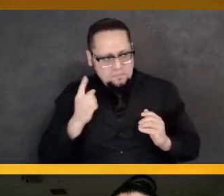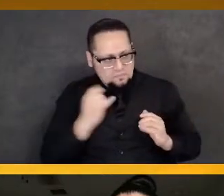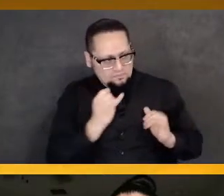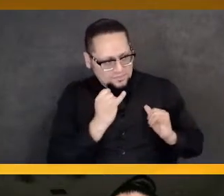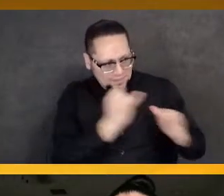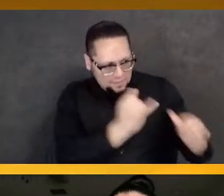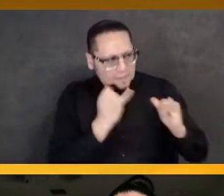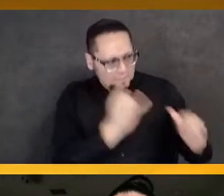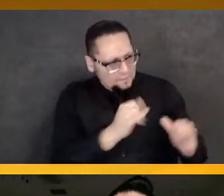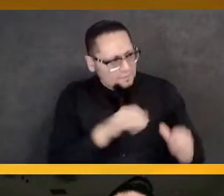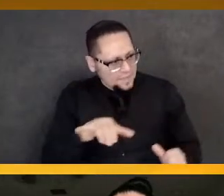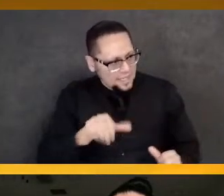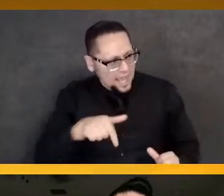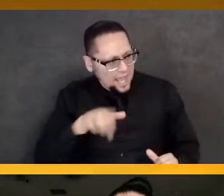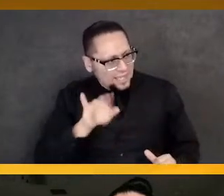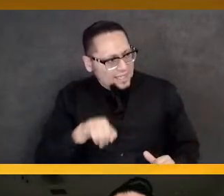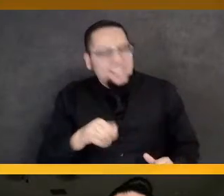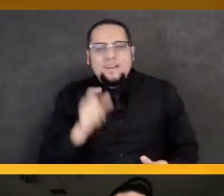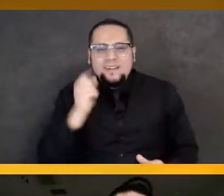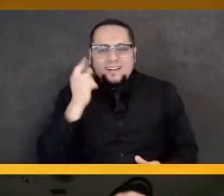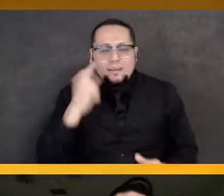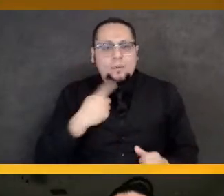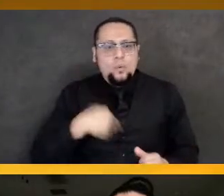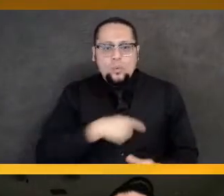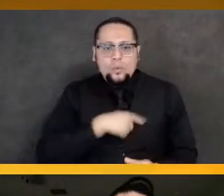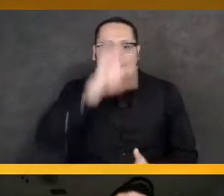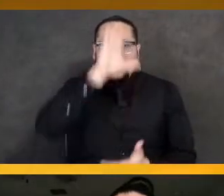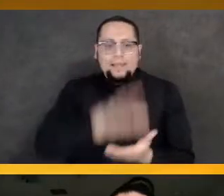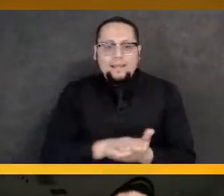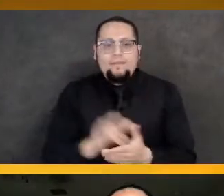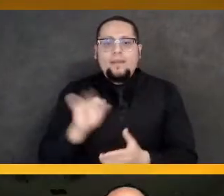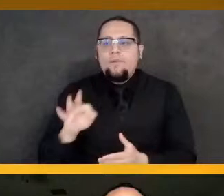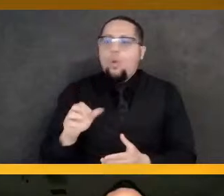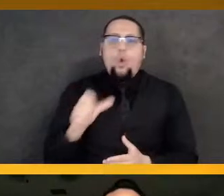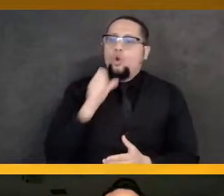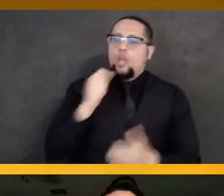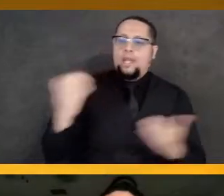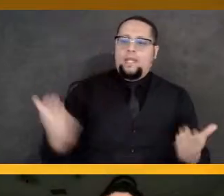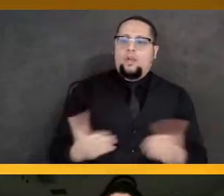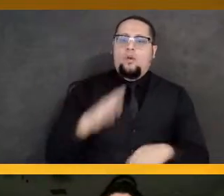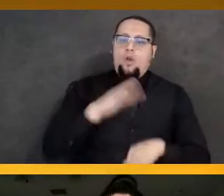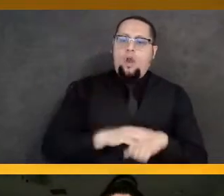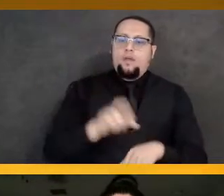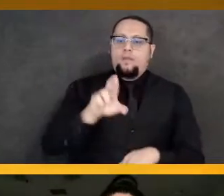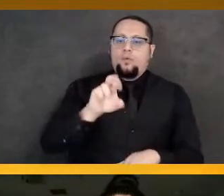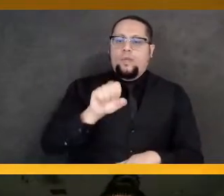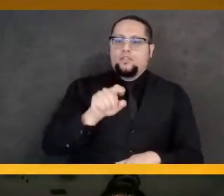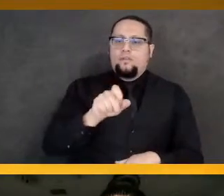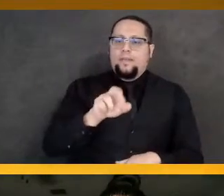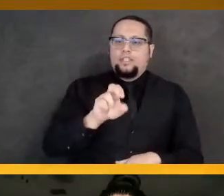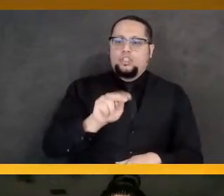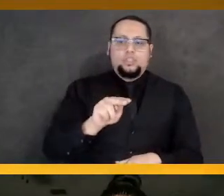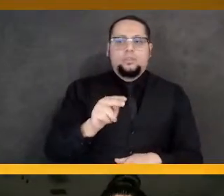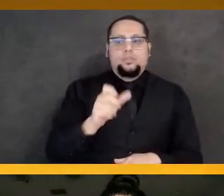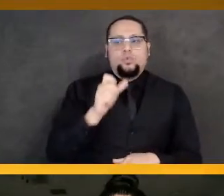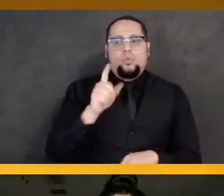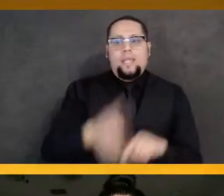ingrained into our communities that if you're off the reservation or if you're from another part of the diaspora, you cannot